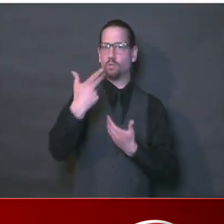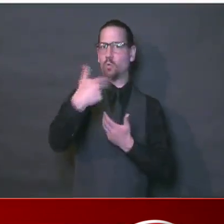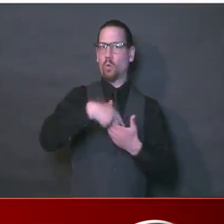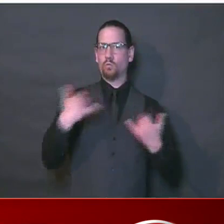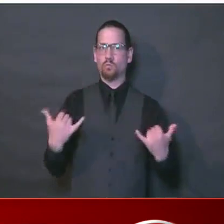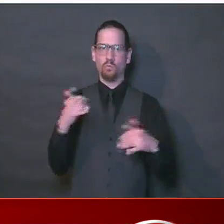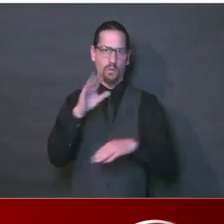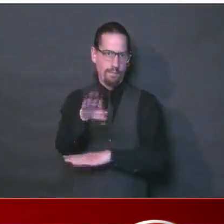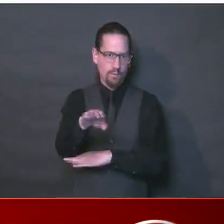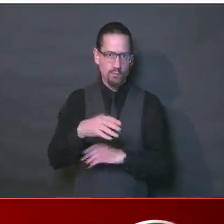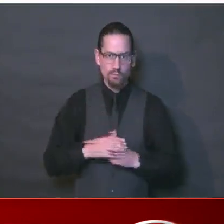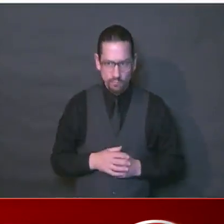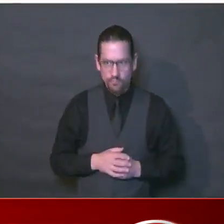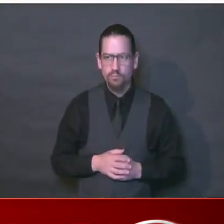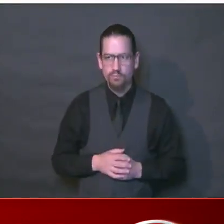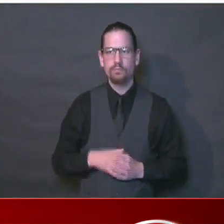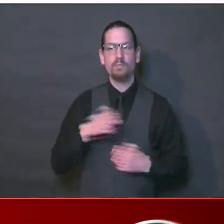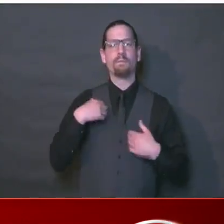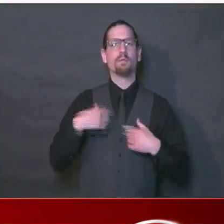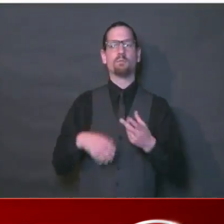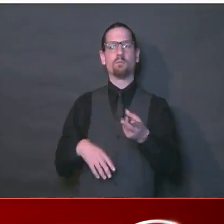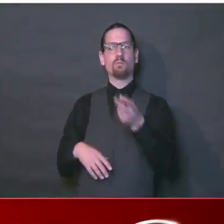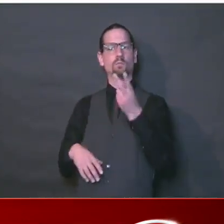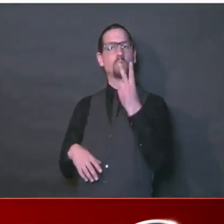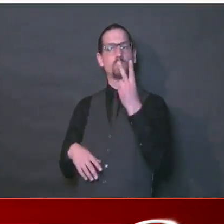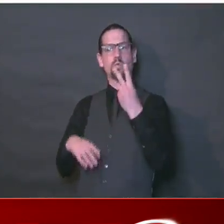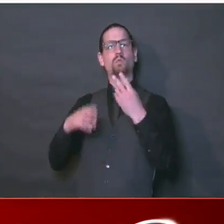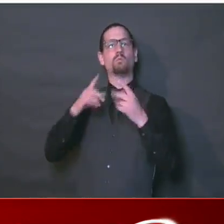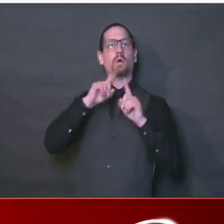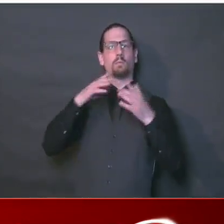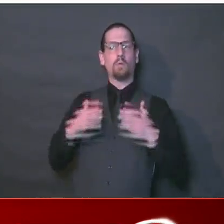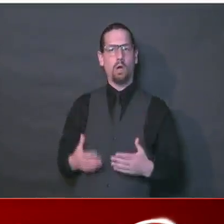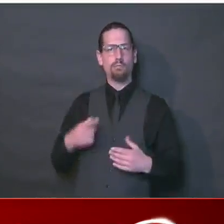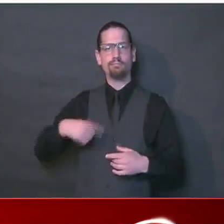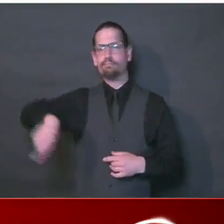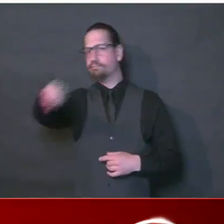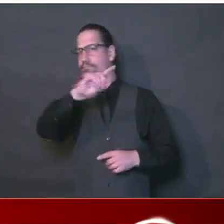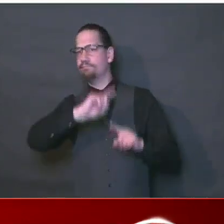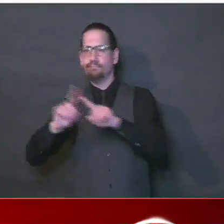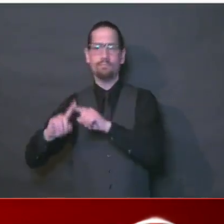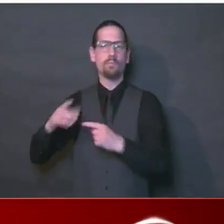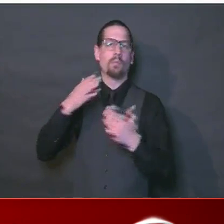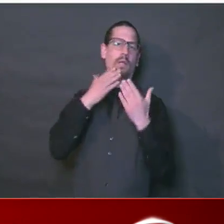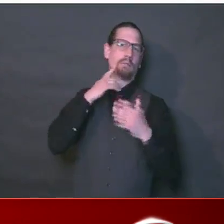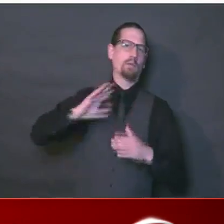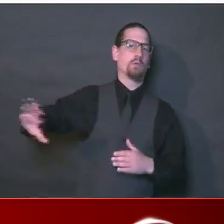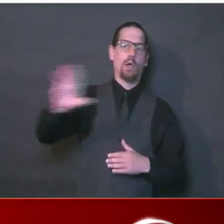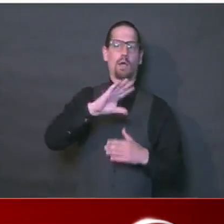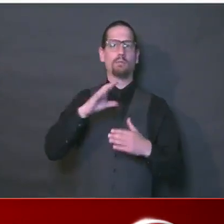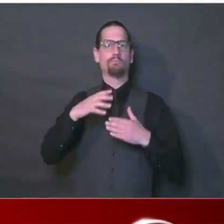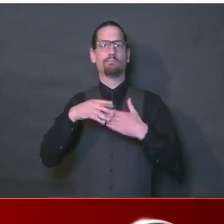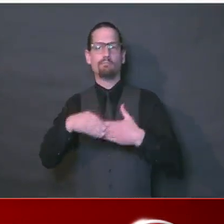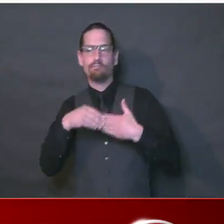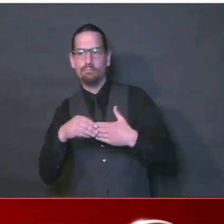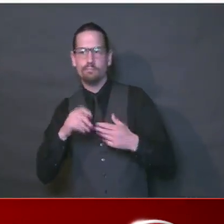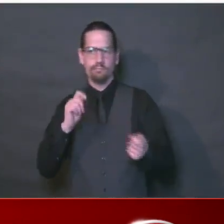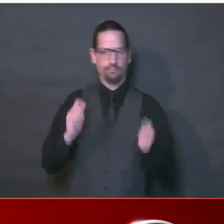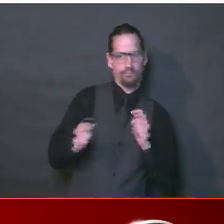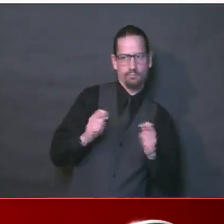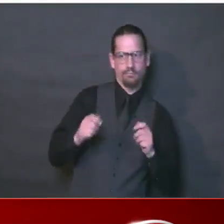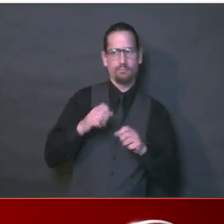thank you for your flexibility and patience, creativity, as we've worked to find a way to give you a chance